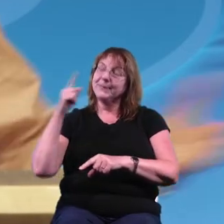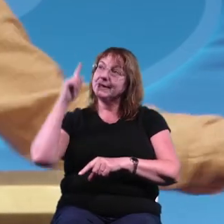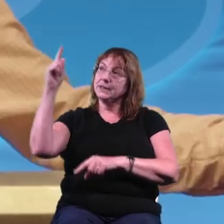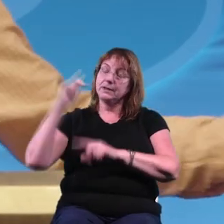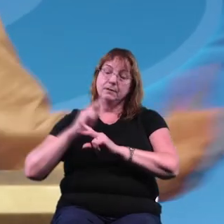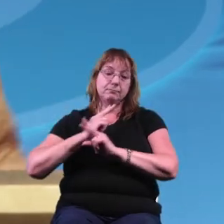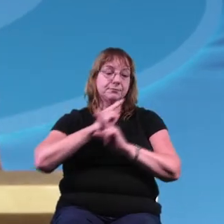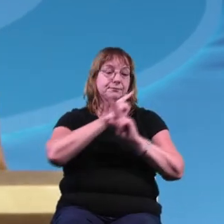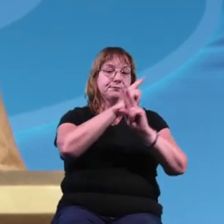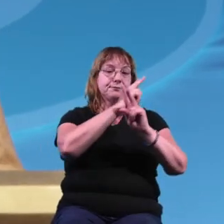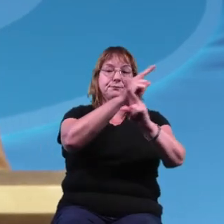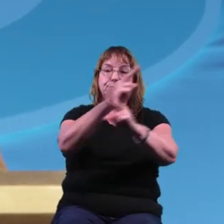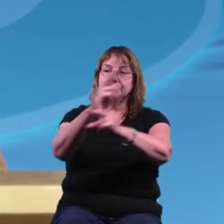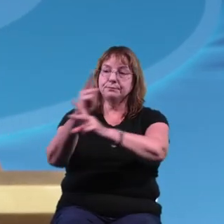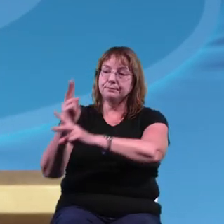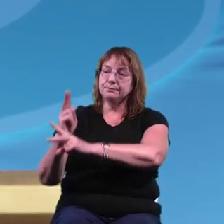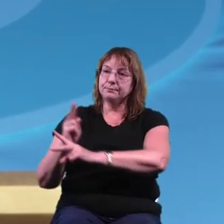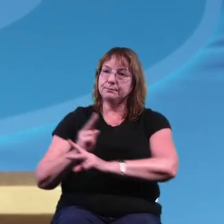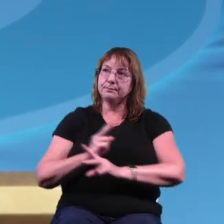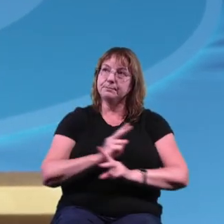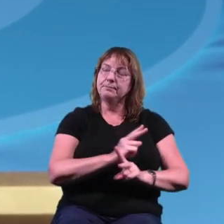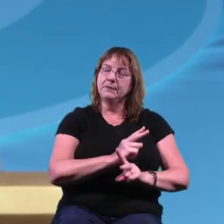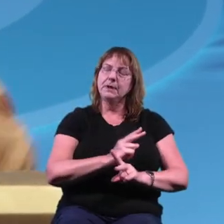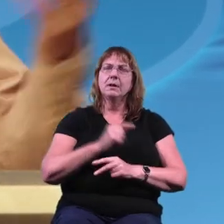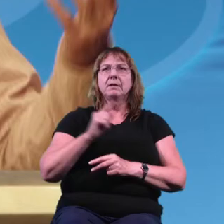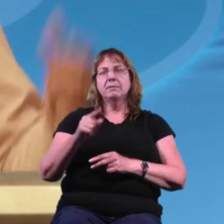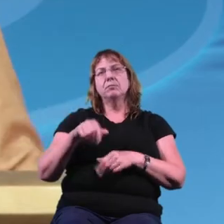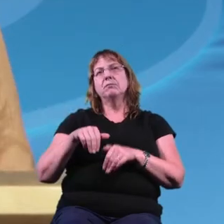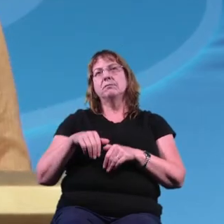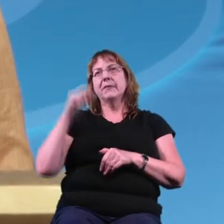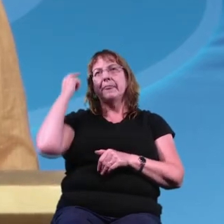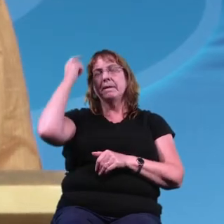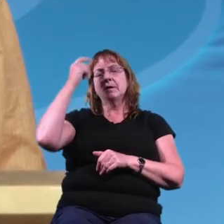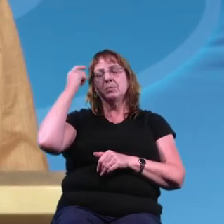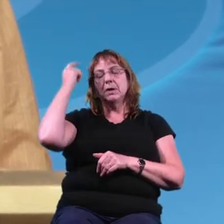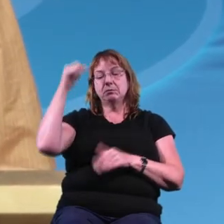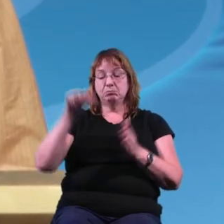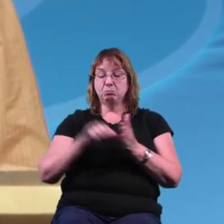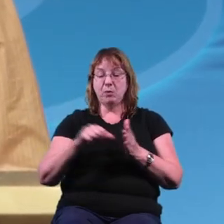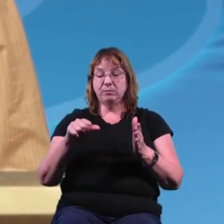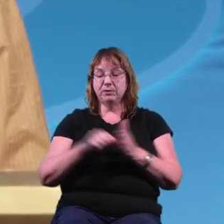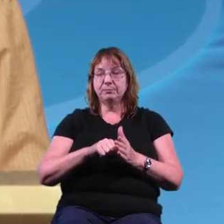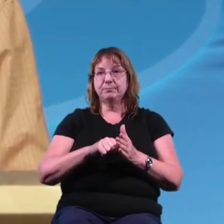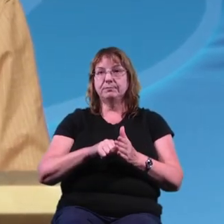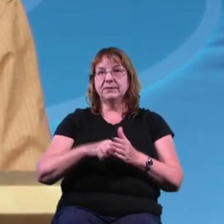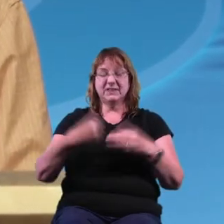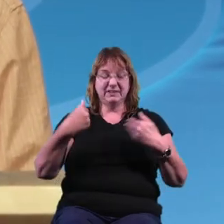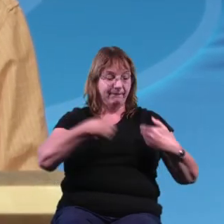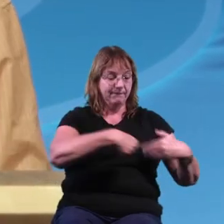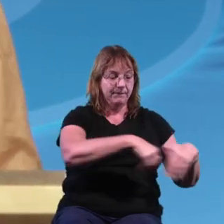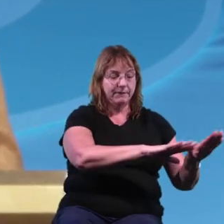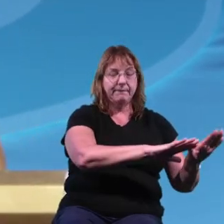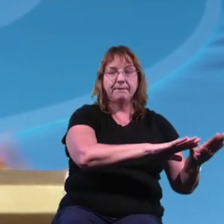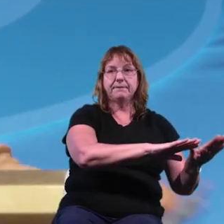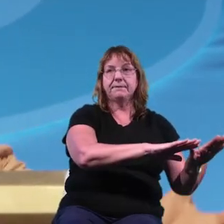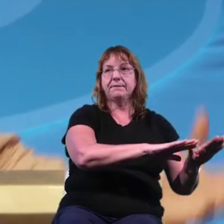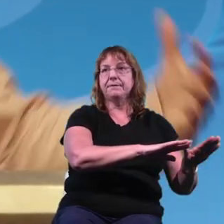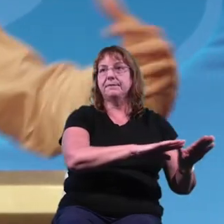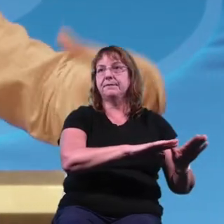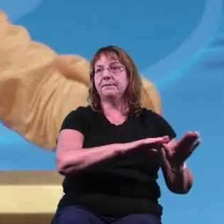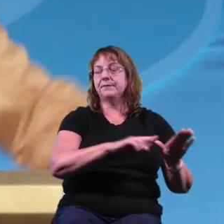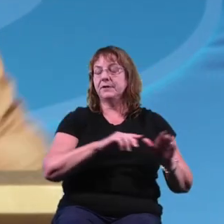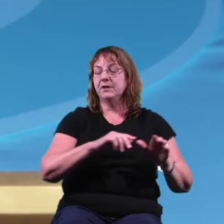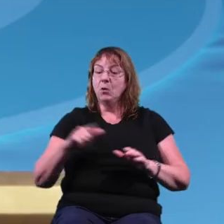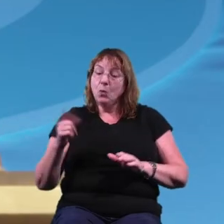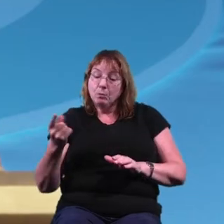Now think about that for a moment. I don't know what problems you've left behind as you traveled here, or what